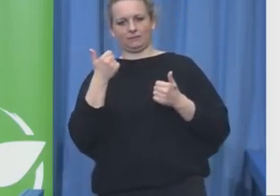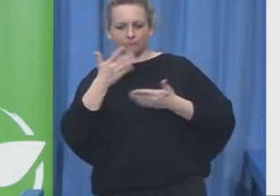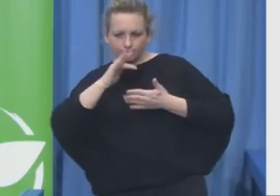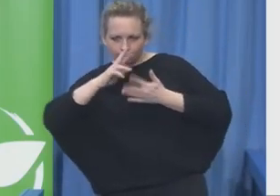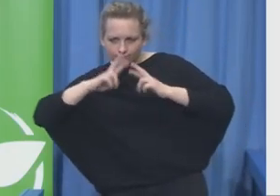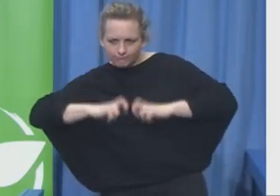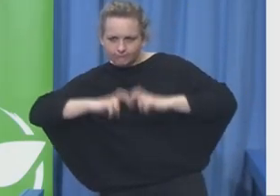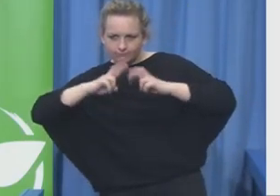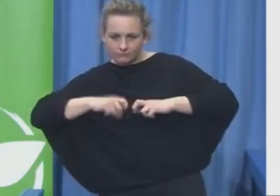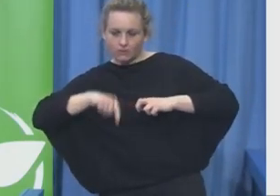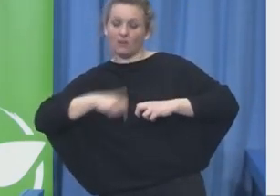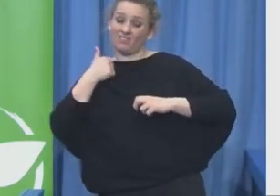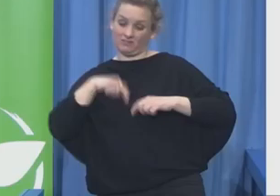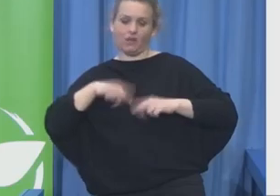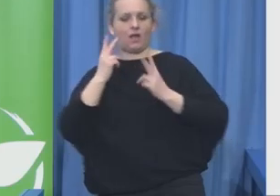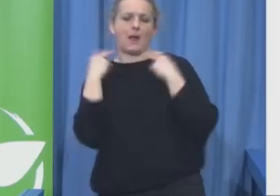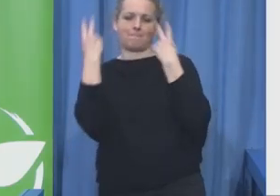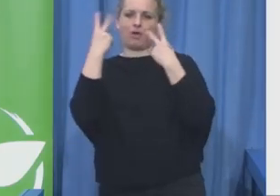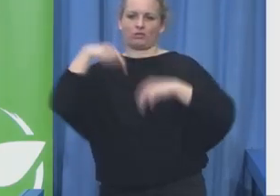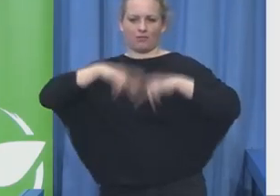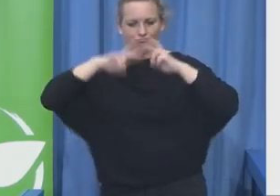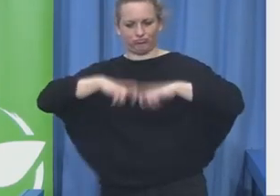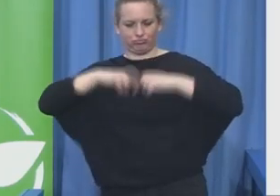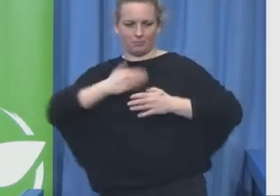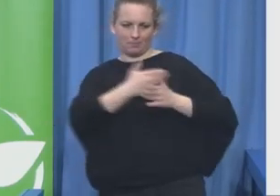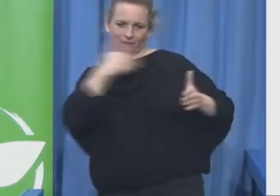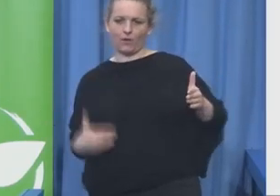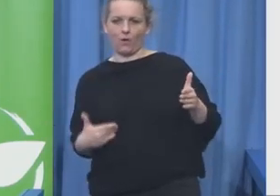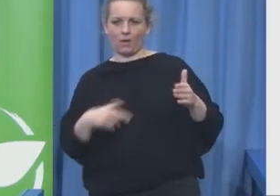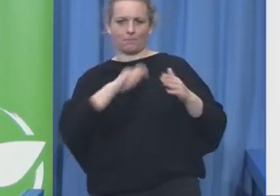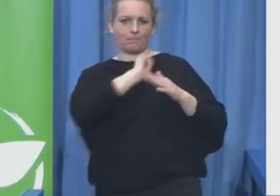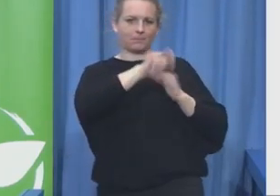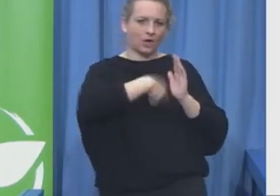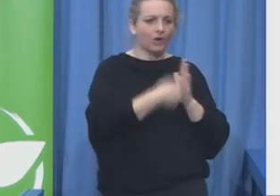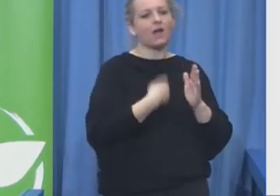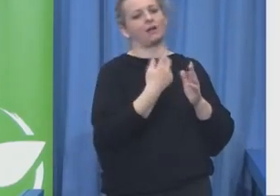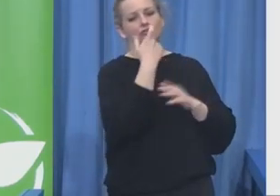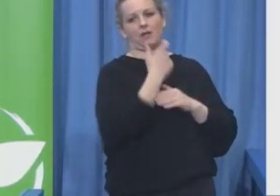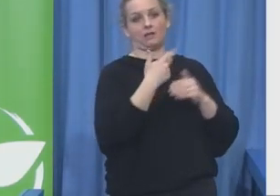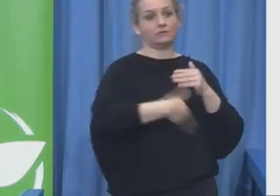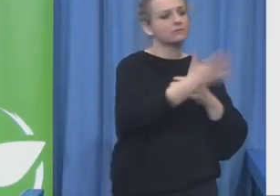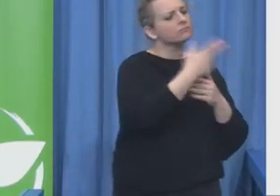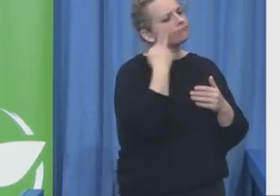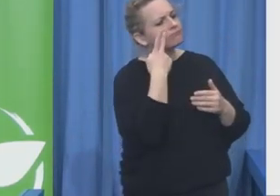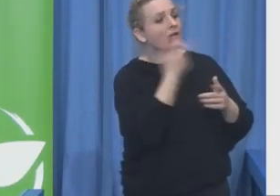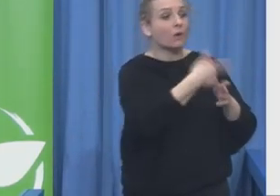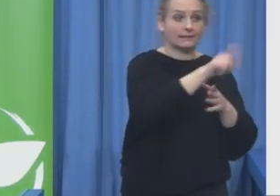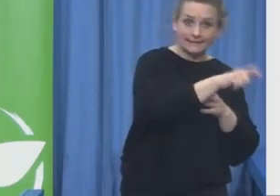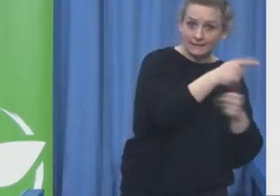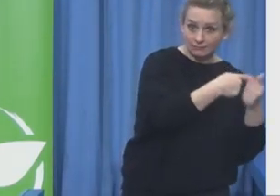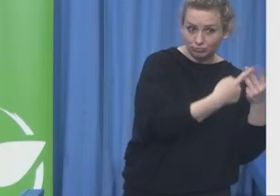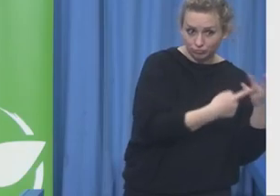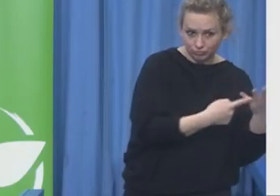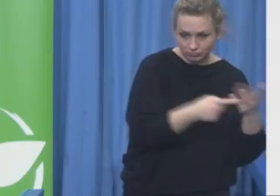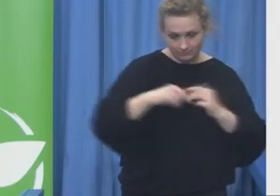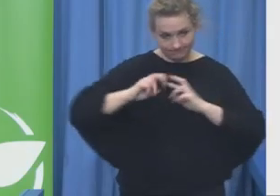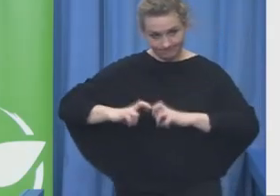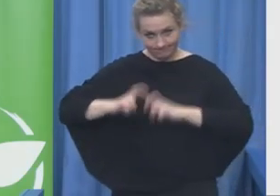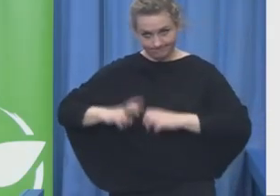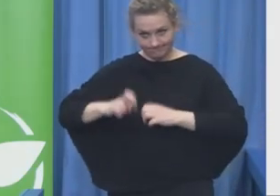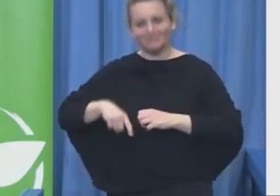of products that were missing, that were quite expensive in this area.